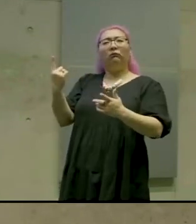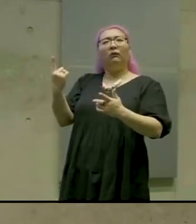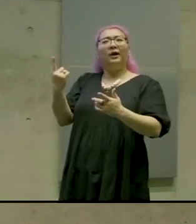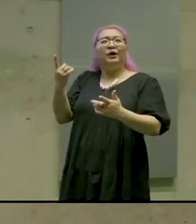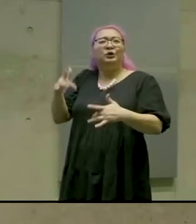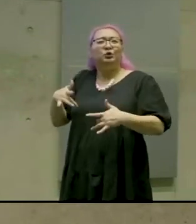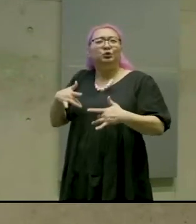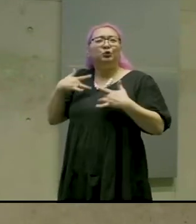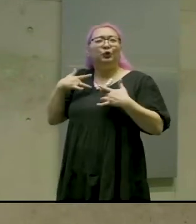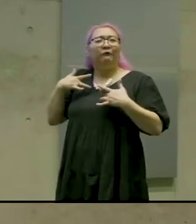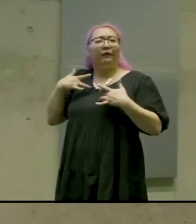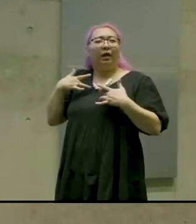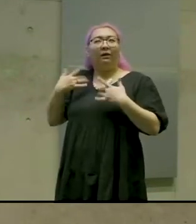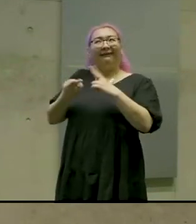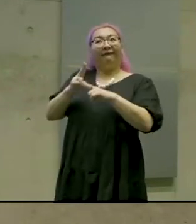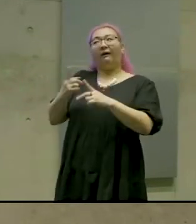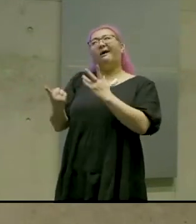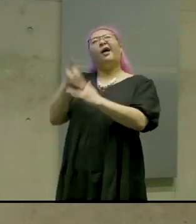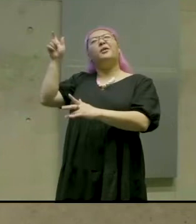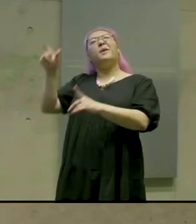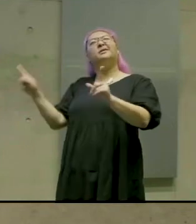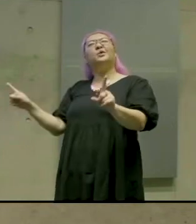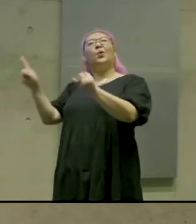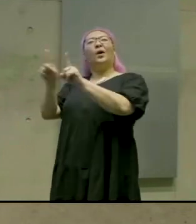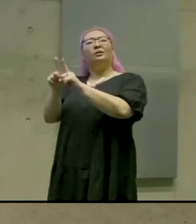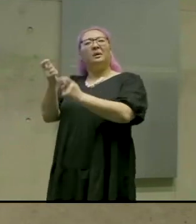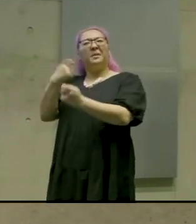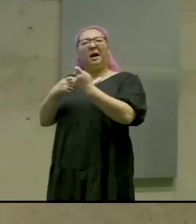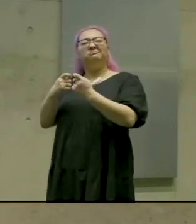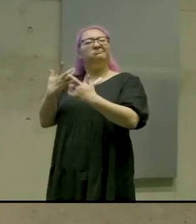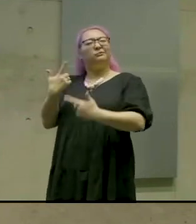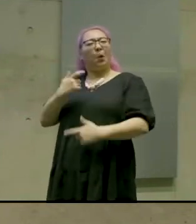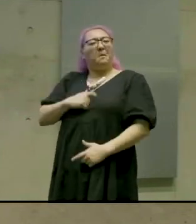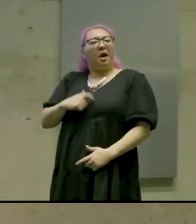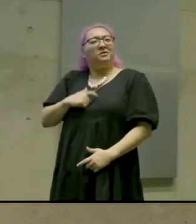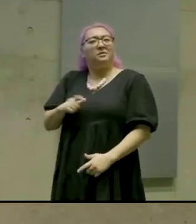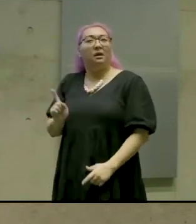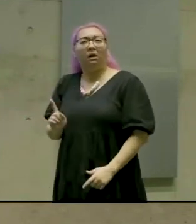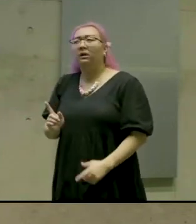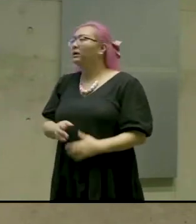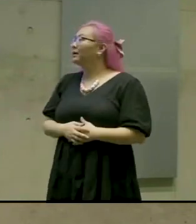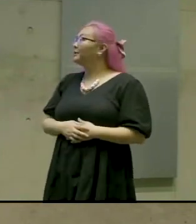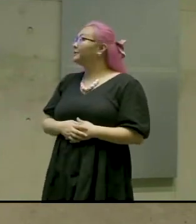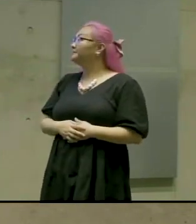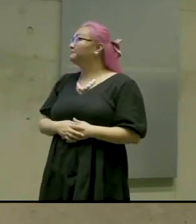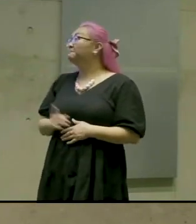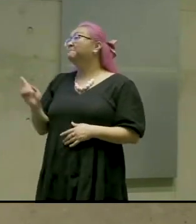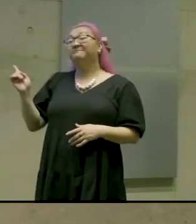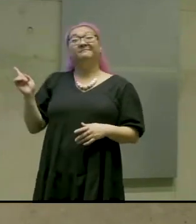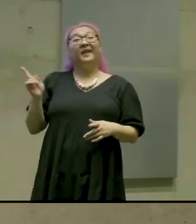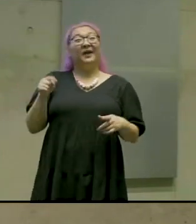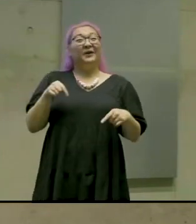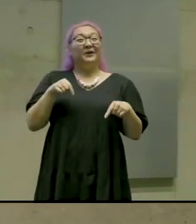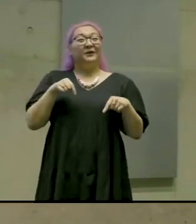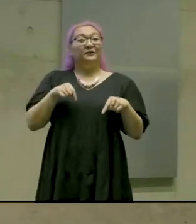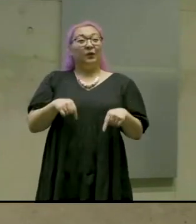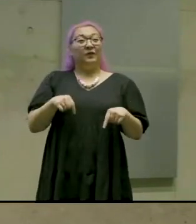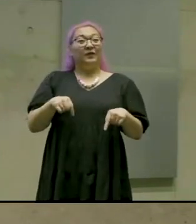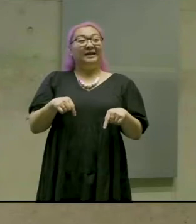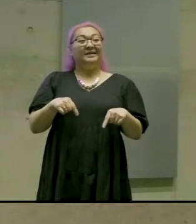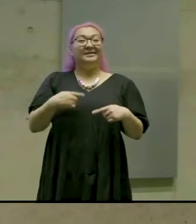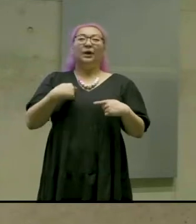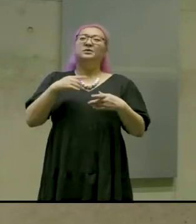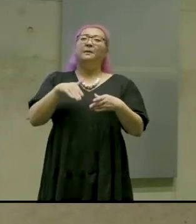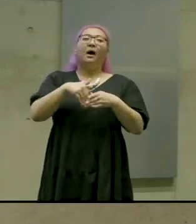it less personal or? Yeah, so for this project, it was like part of my master's graduation